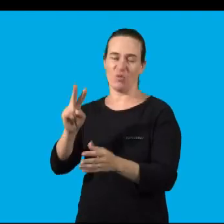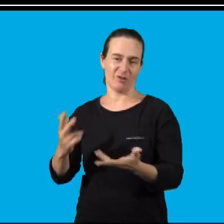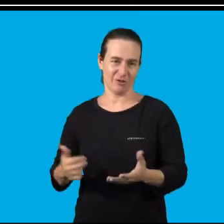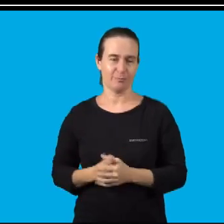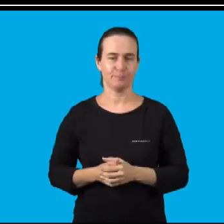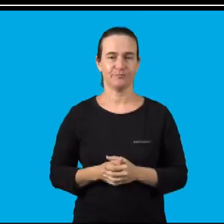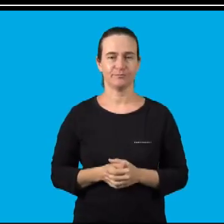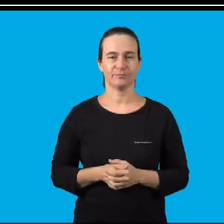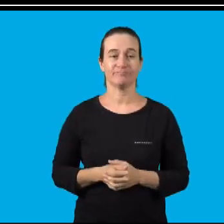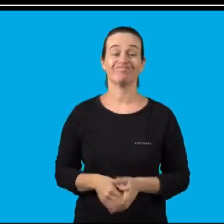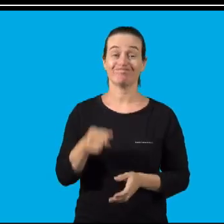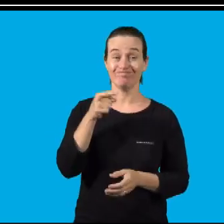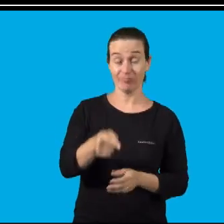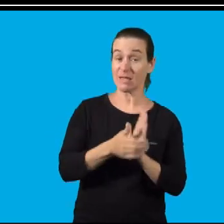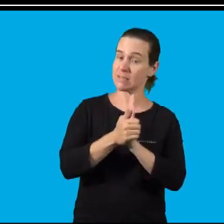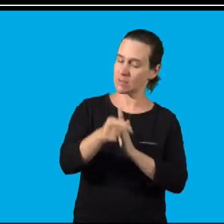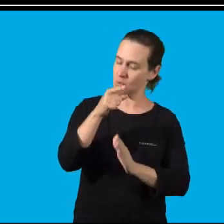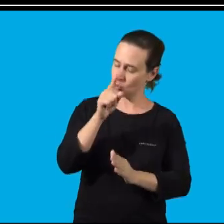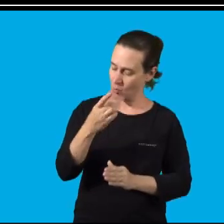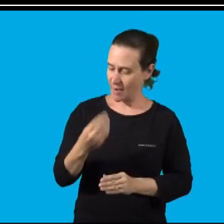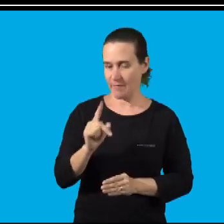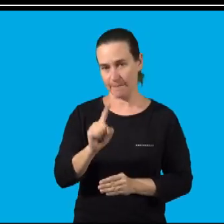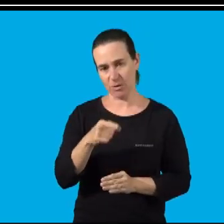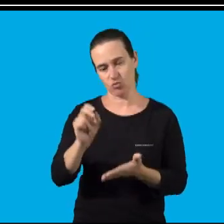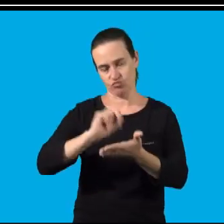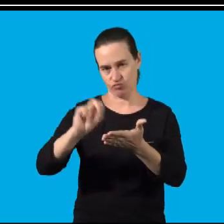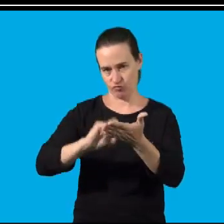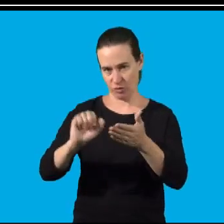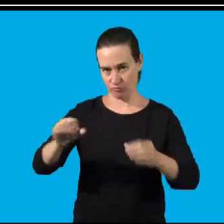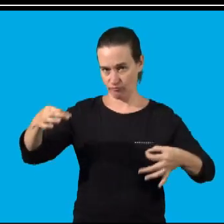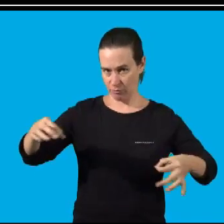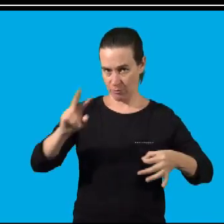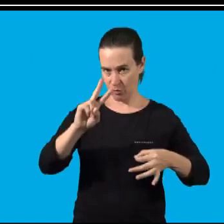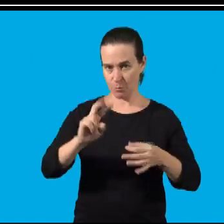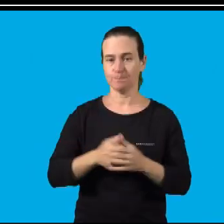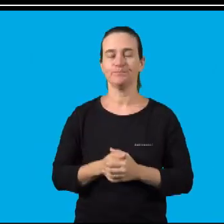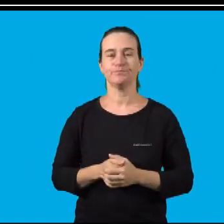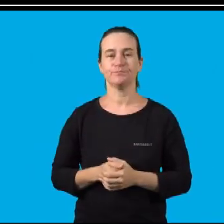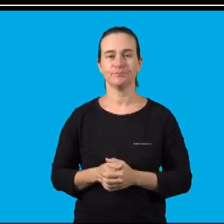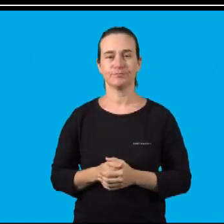texts. These are some of the skills that you will need in order to write your paper 2.